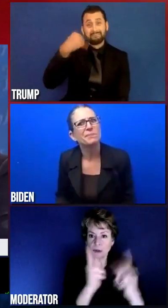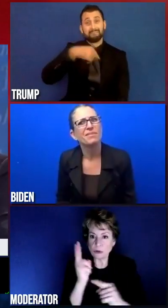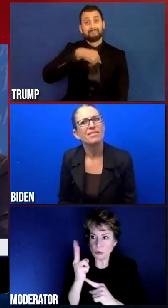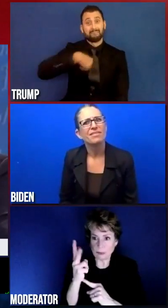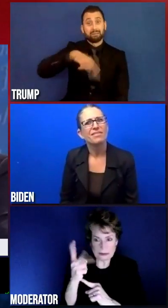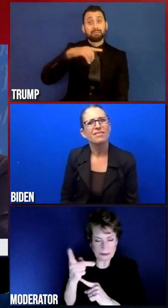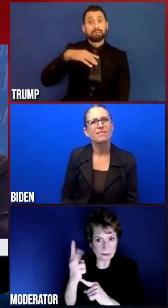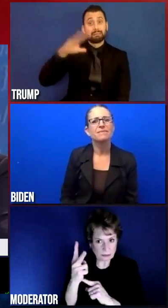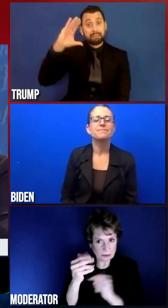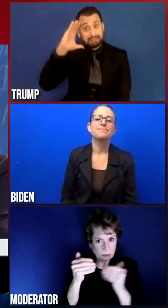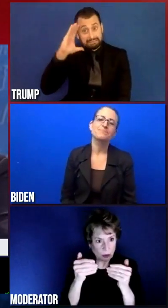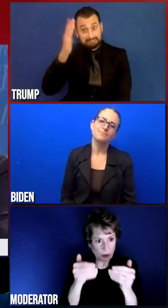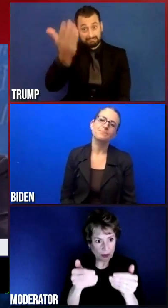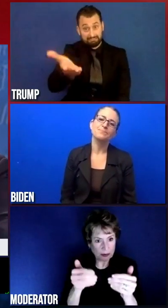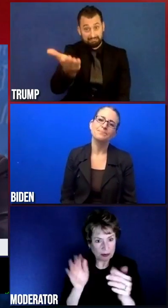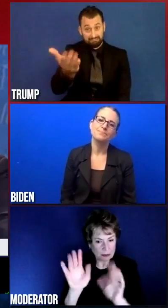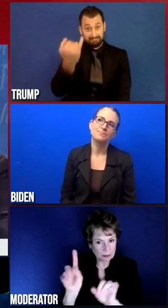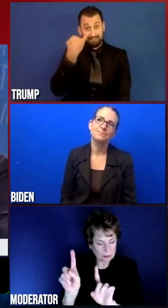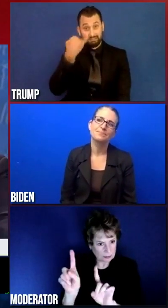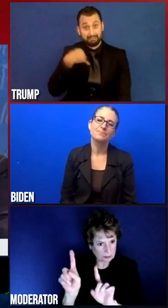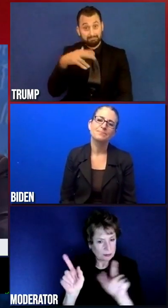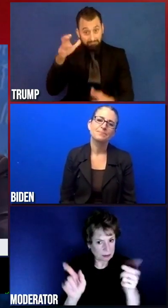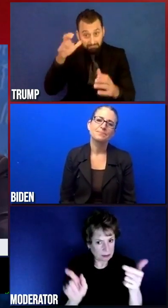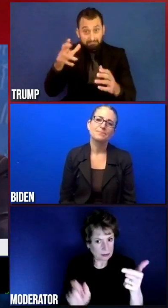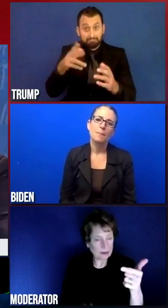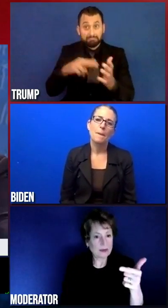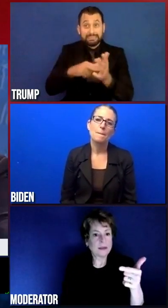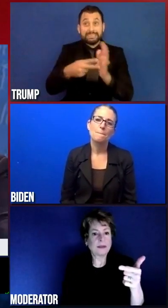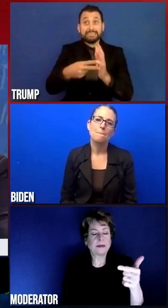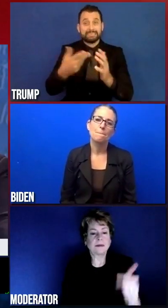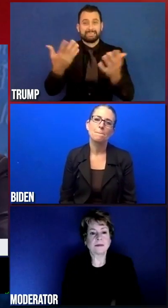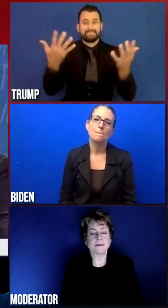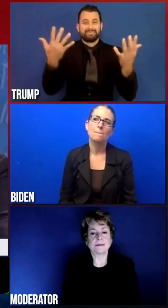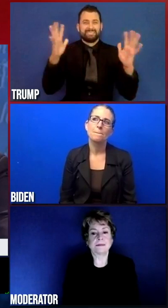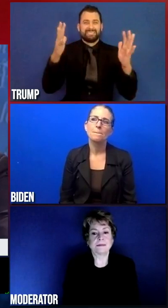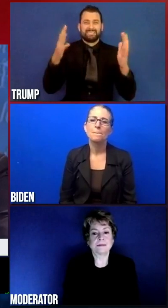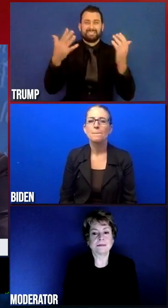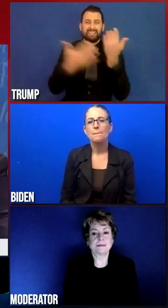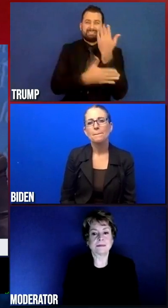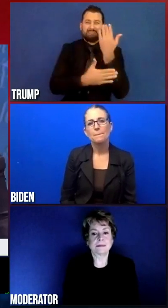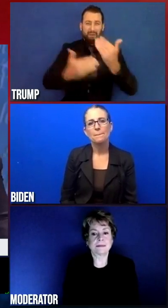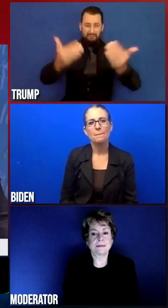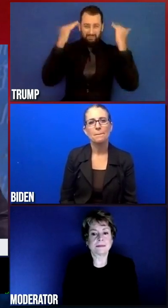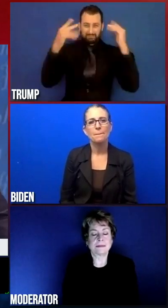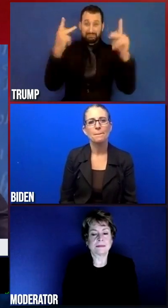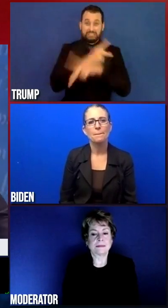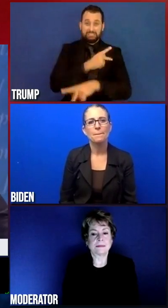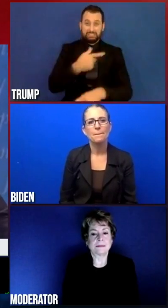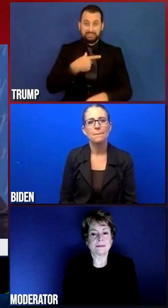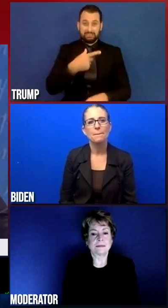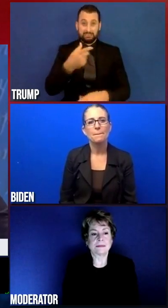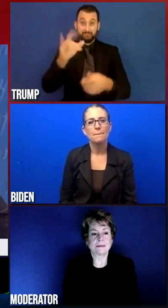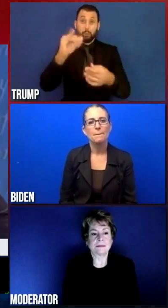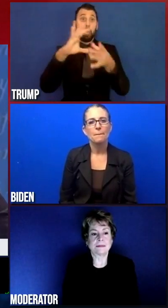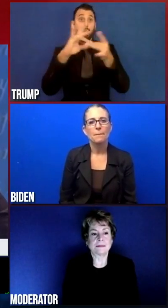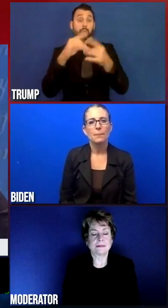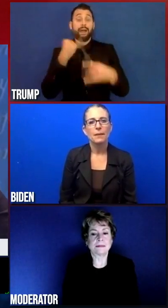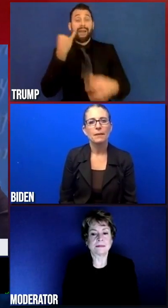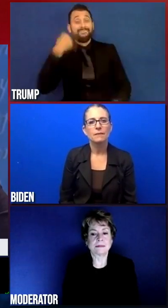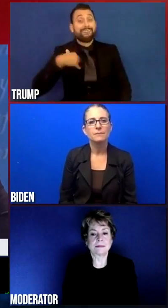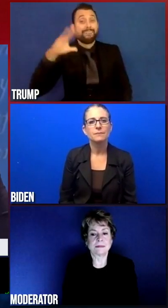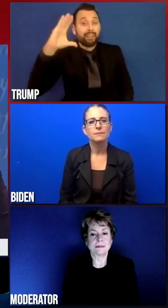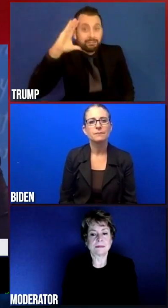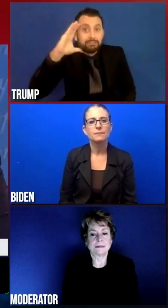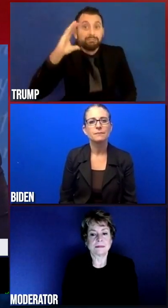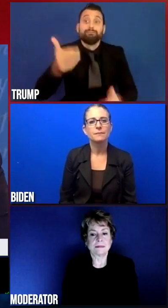you, the country would have been left wide open. Millions of people would have died, not 200,000, and one person is too much. It's China's